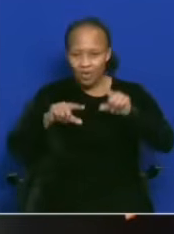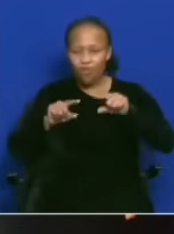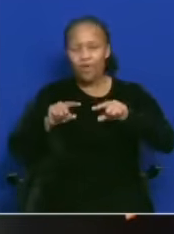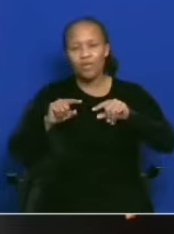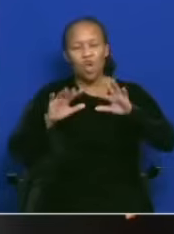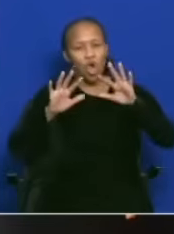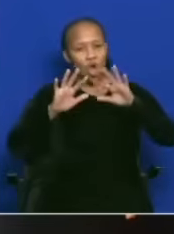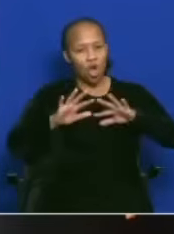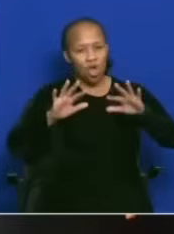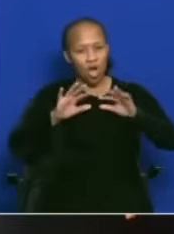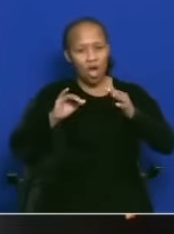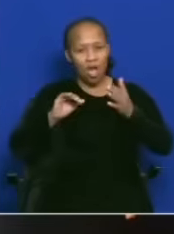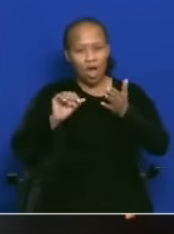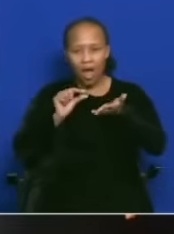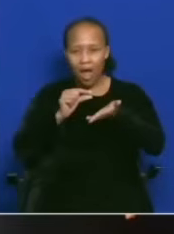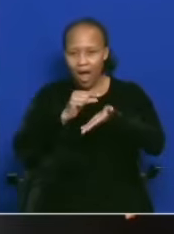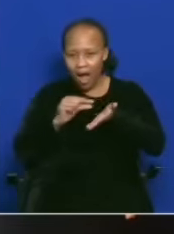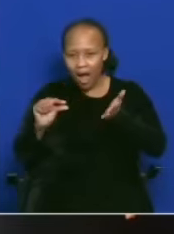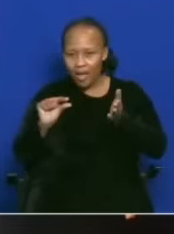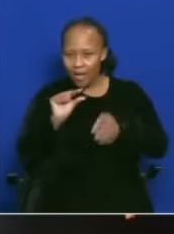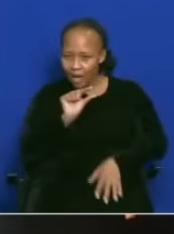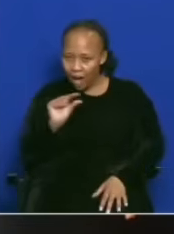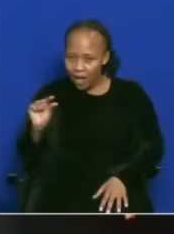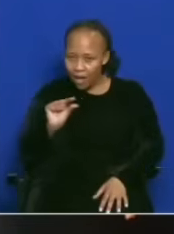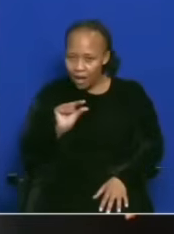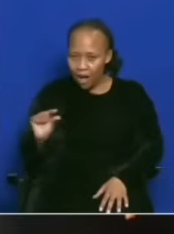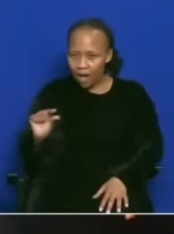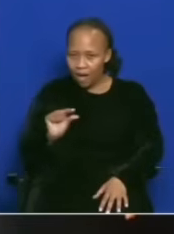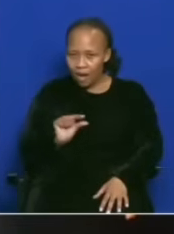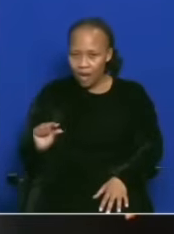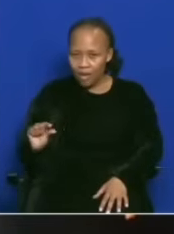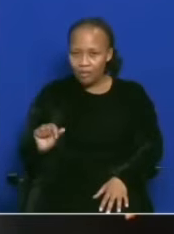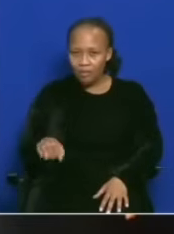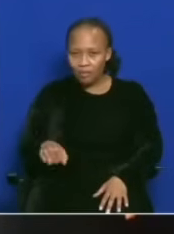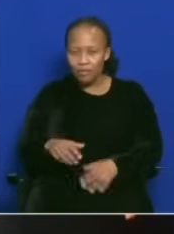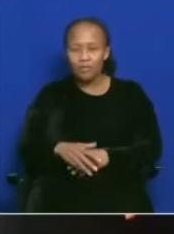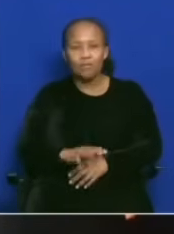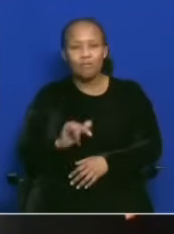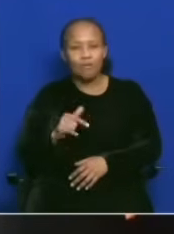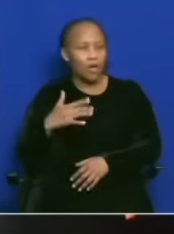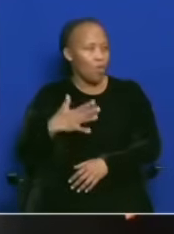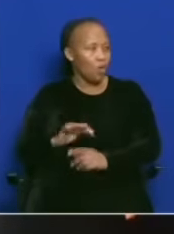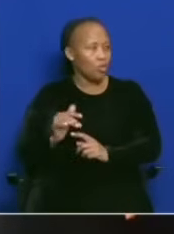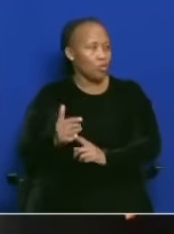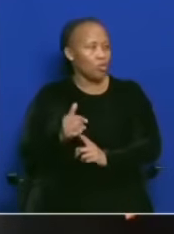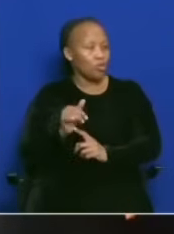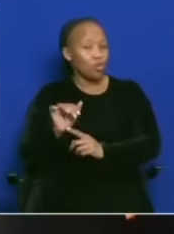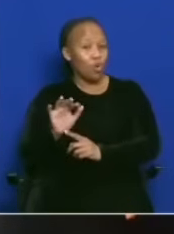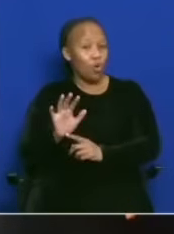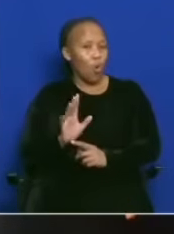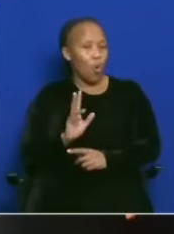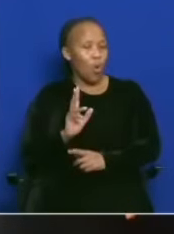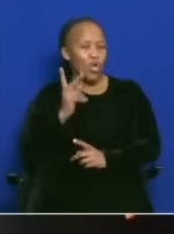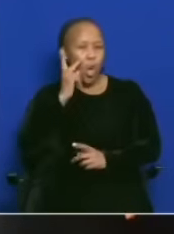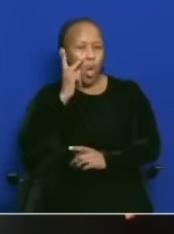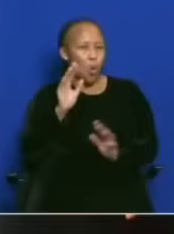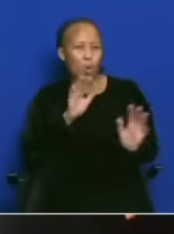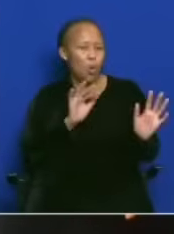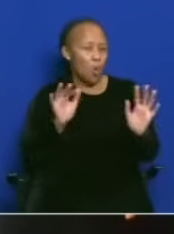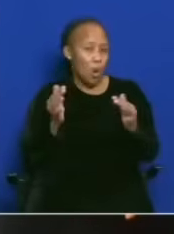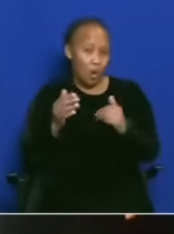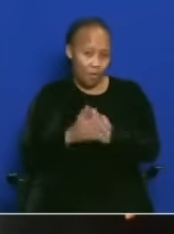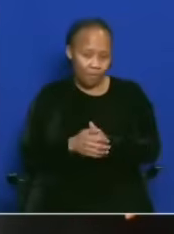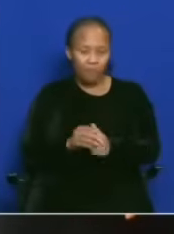just take you there to show you what those look like. The first is on page